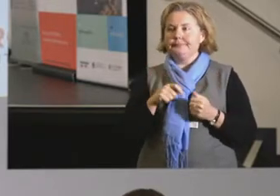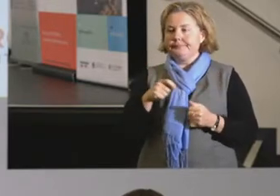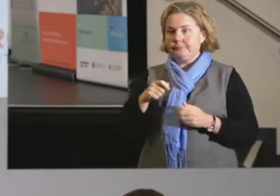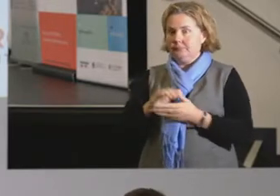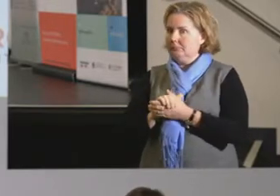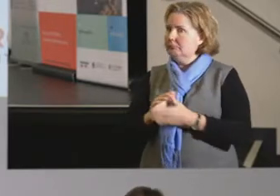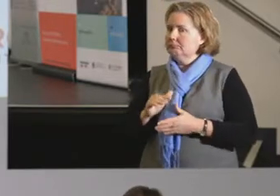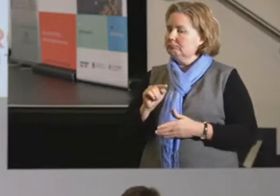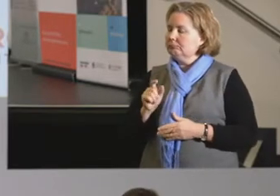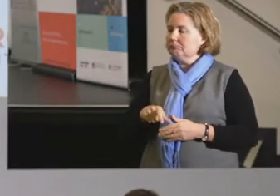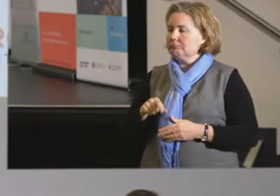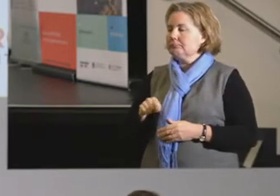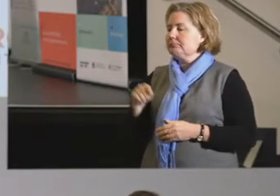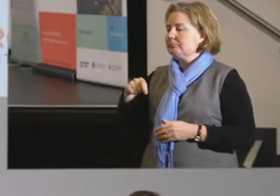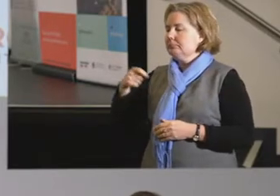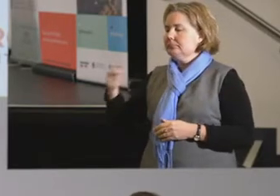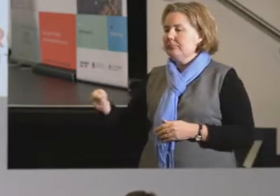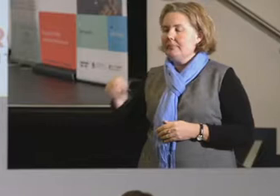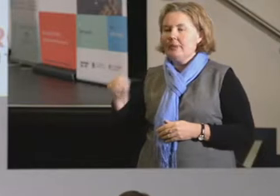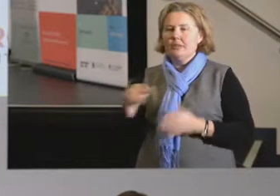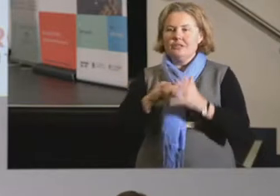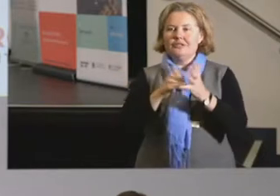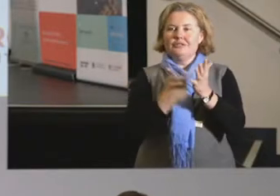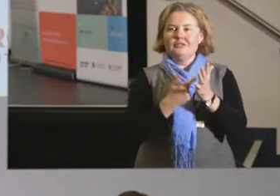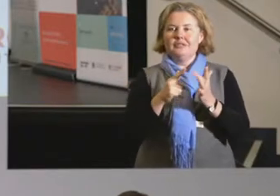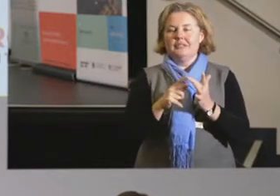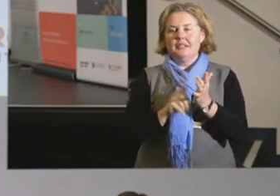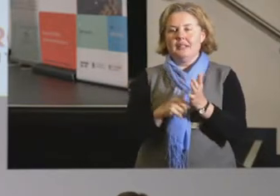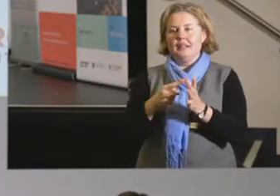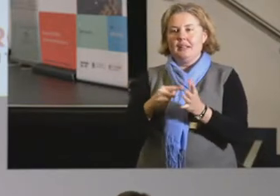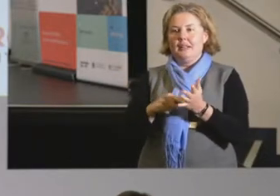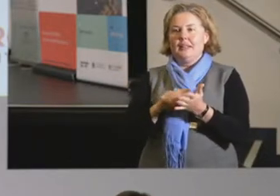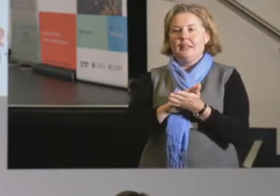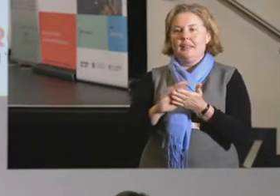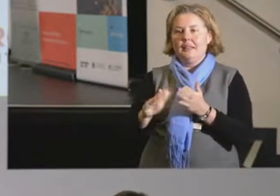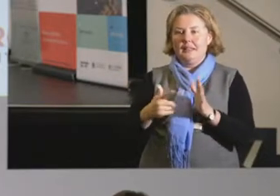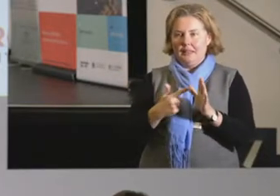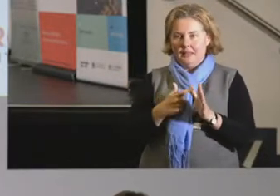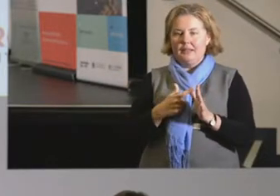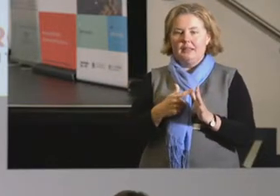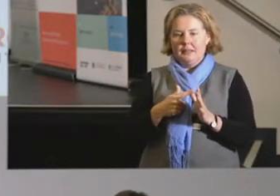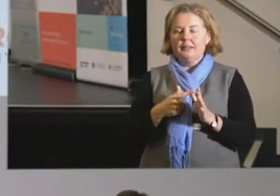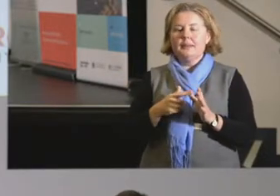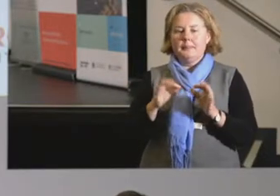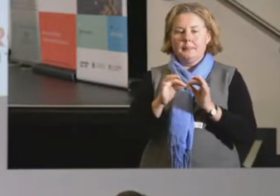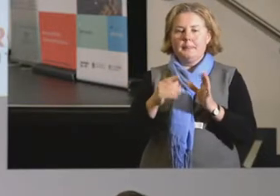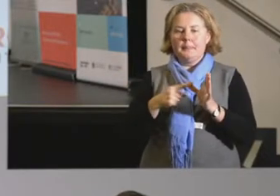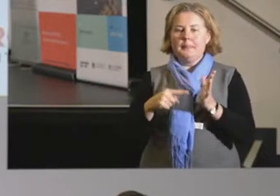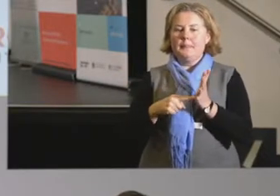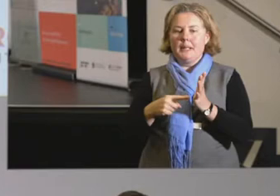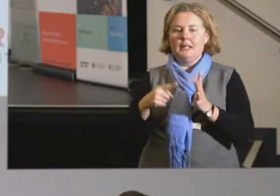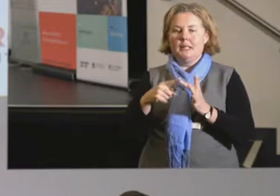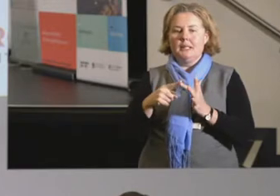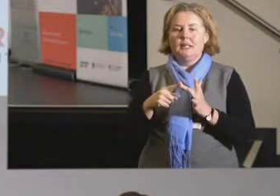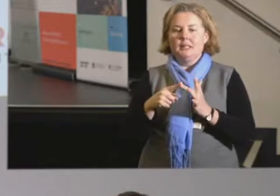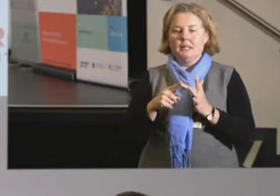is Srilatha, and of course, Srilatha Batliwala needs no introduction. You all heard her inspiring keynote